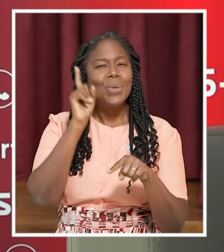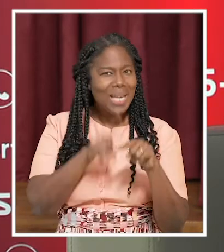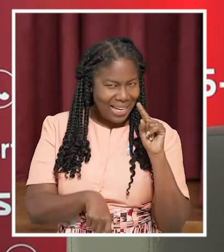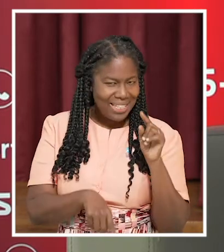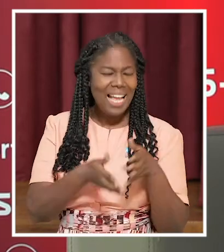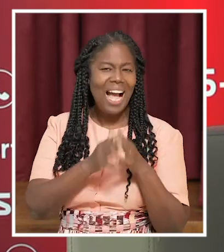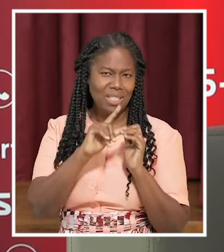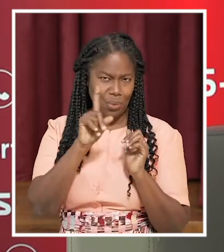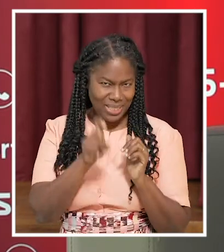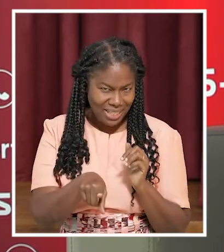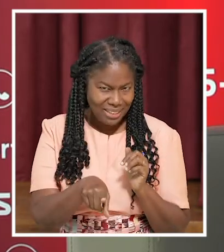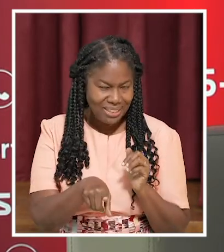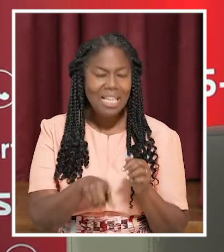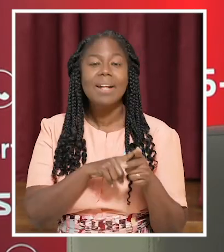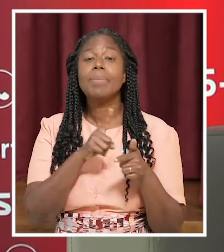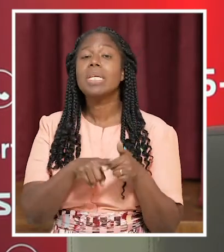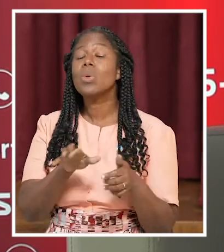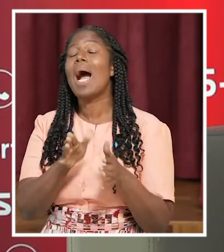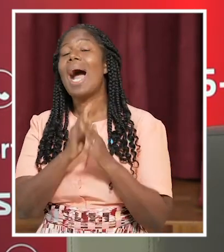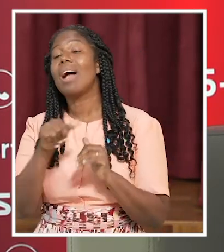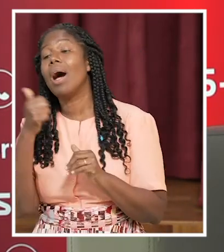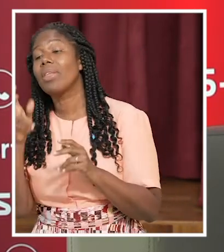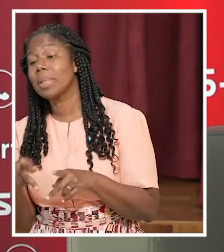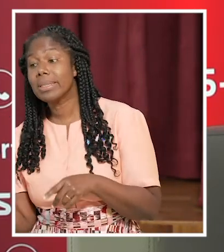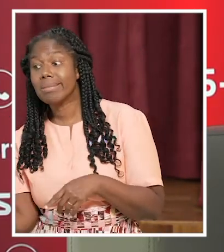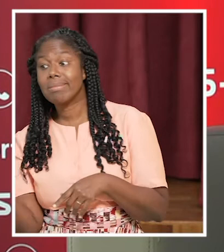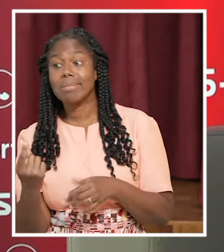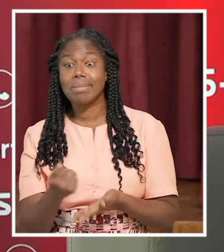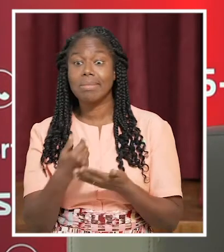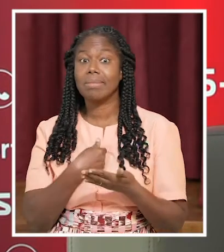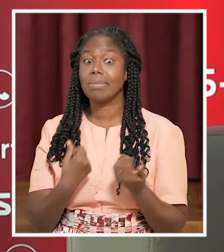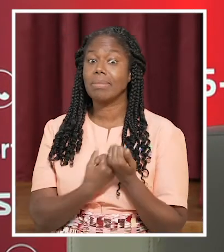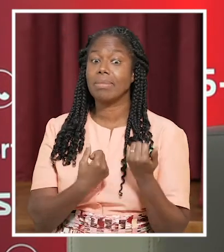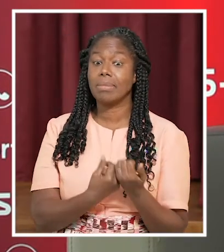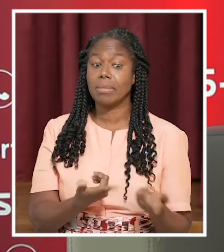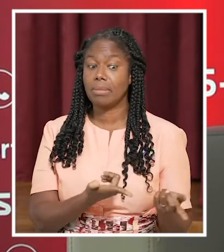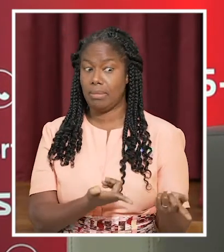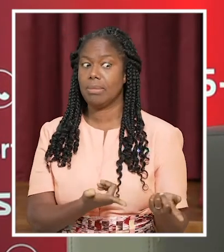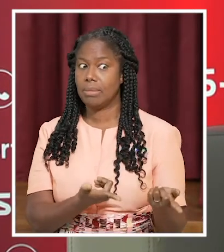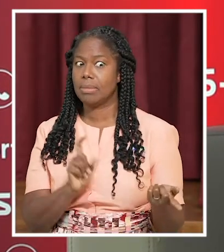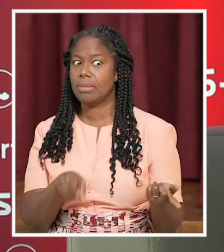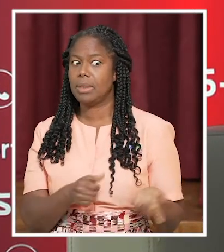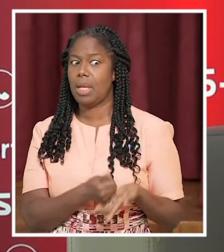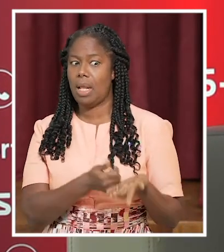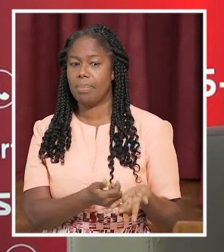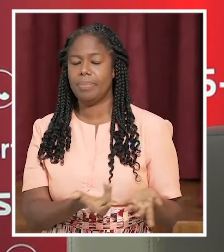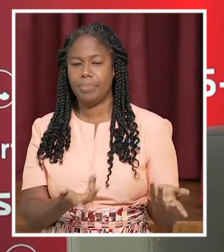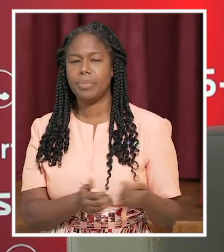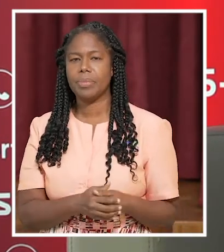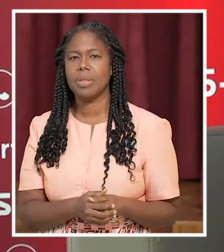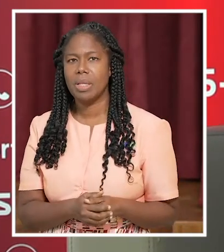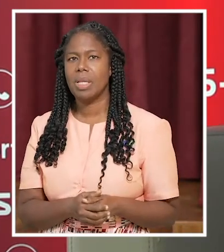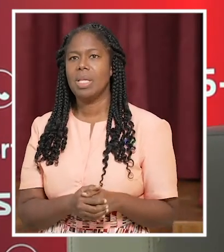they really can't, they are impatient, especially if it's their loved ones, and they just don't, they will be like, why are you talking stupidness? You know,